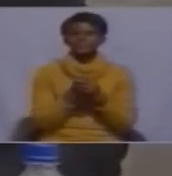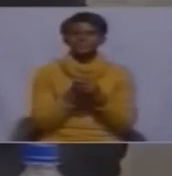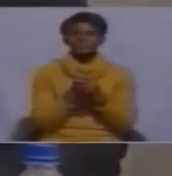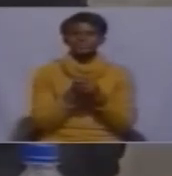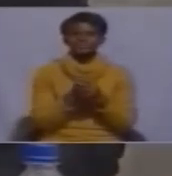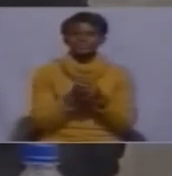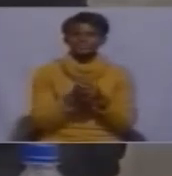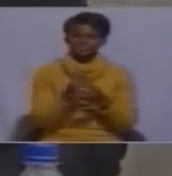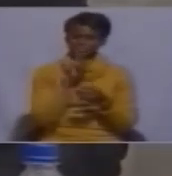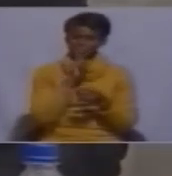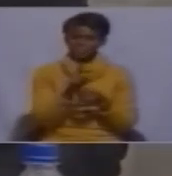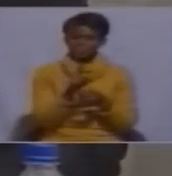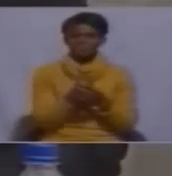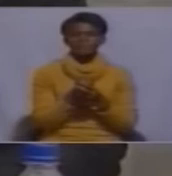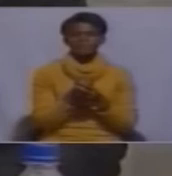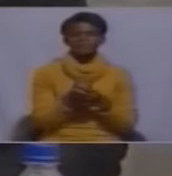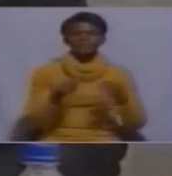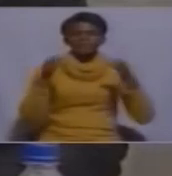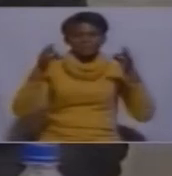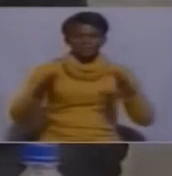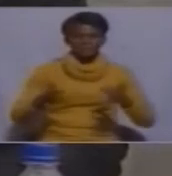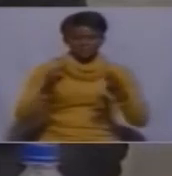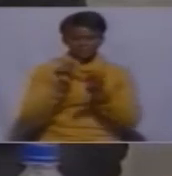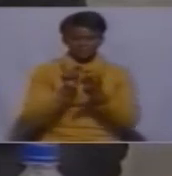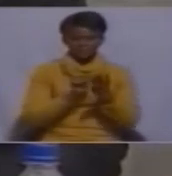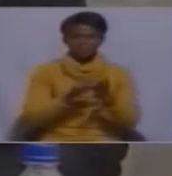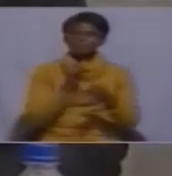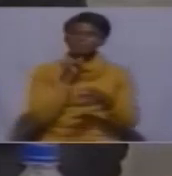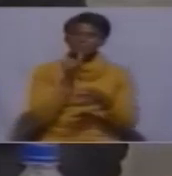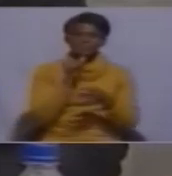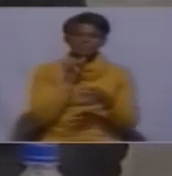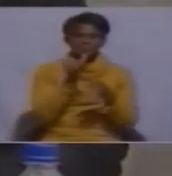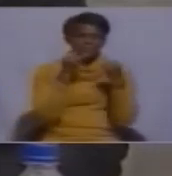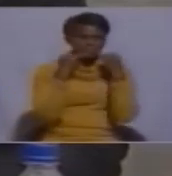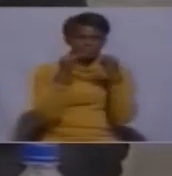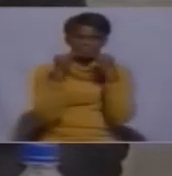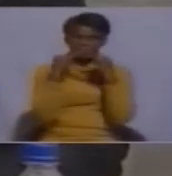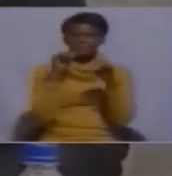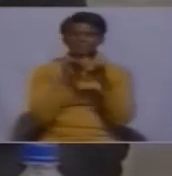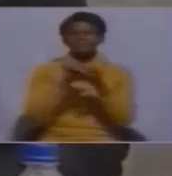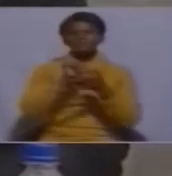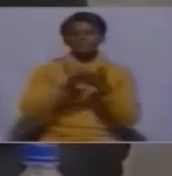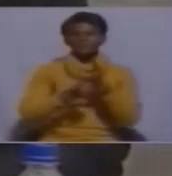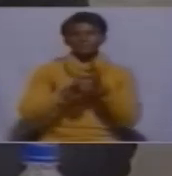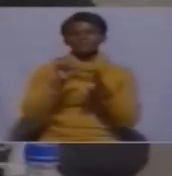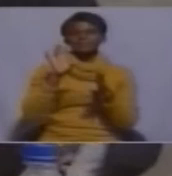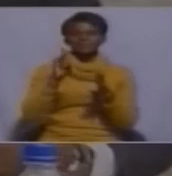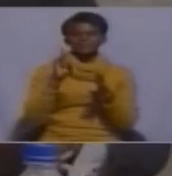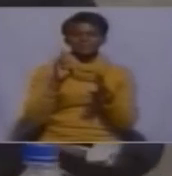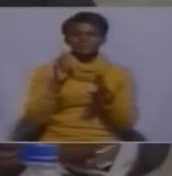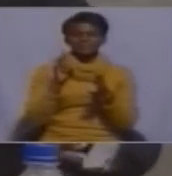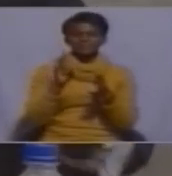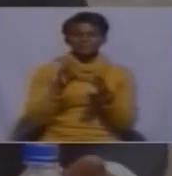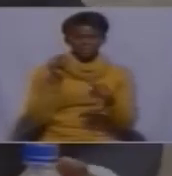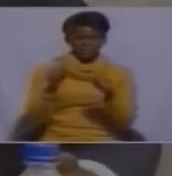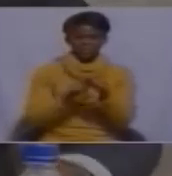the fact that judge-made laws are not mentioned in Article 7, in terms of